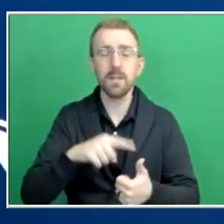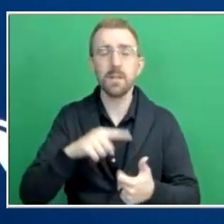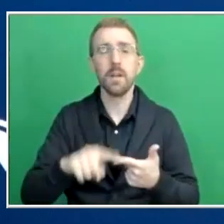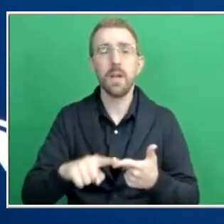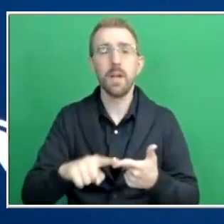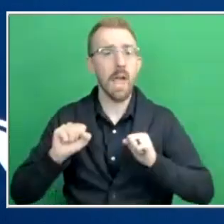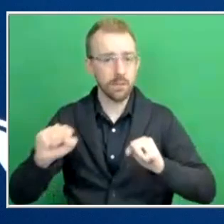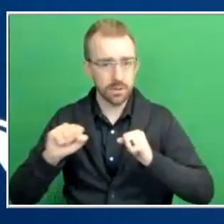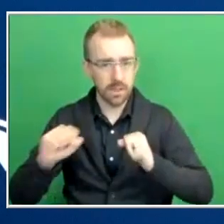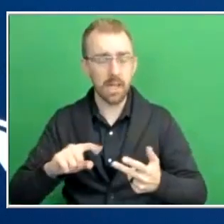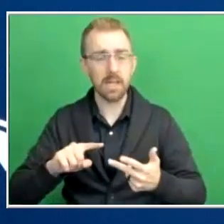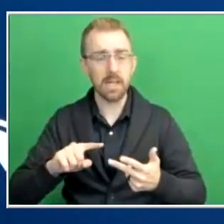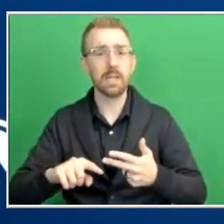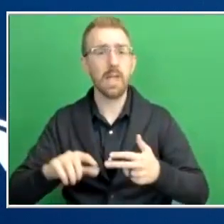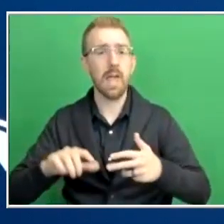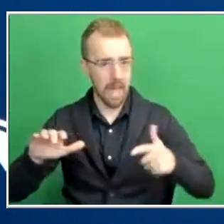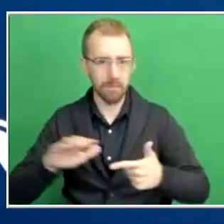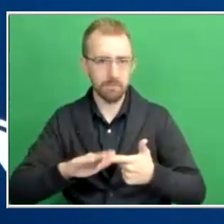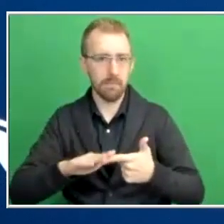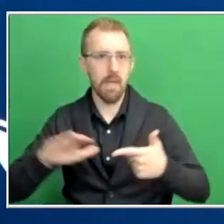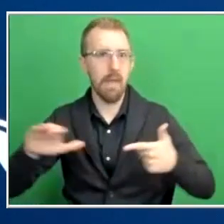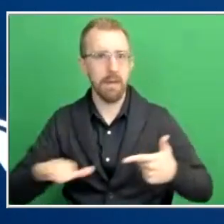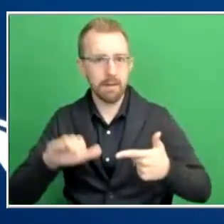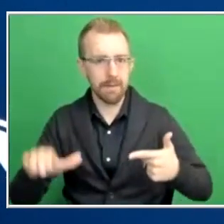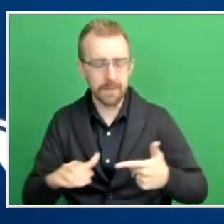active. Certainly, we know that the